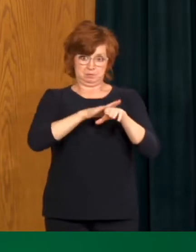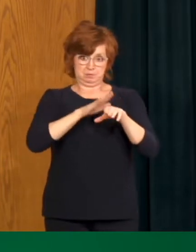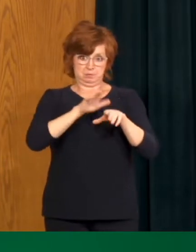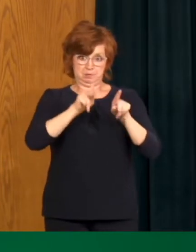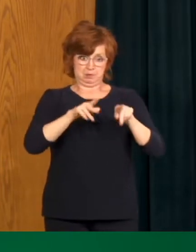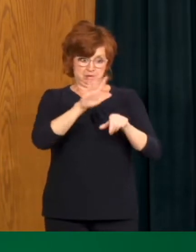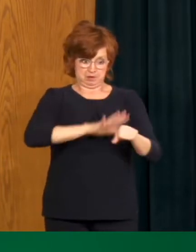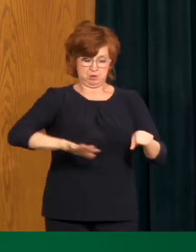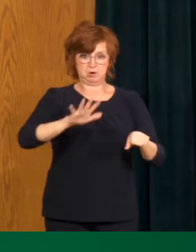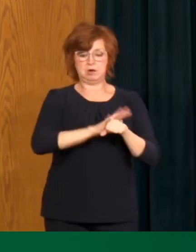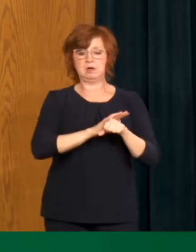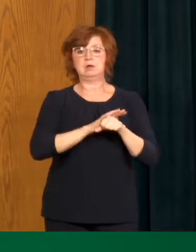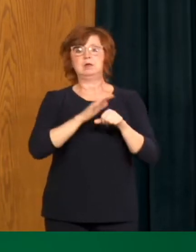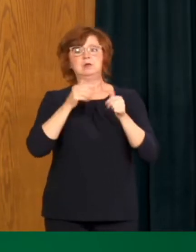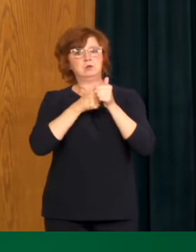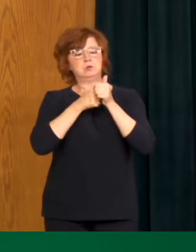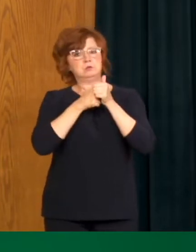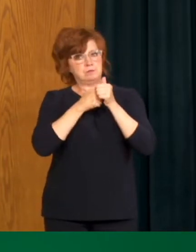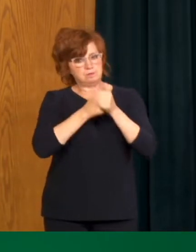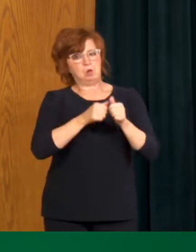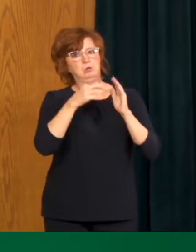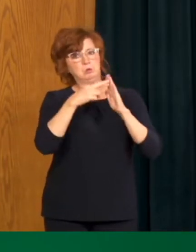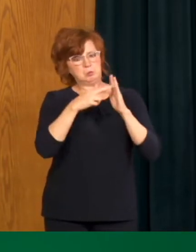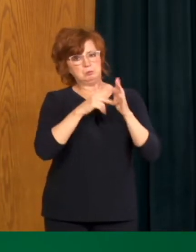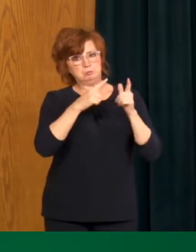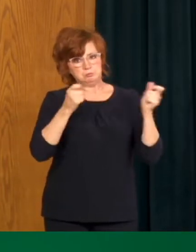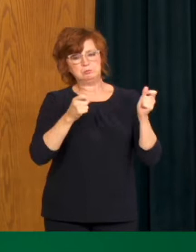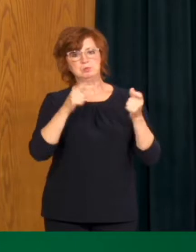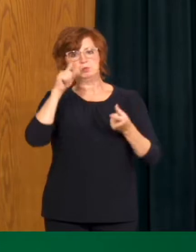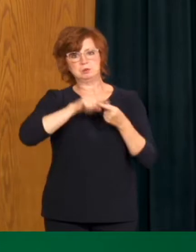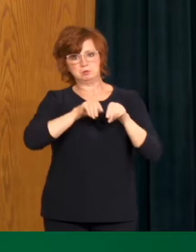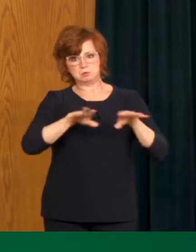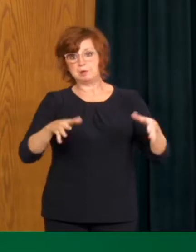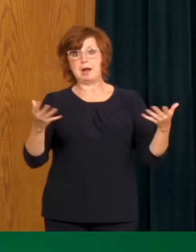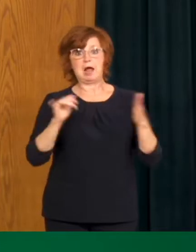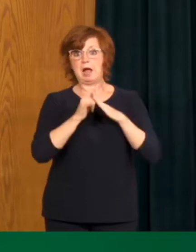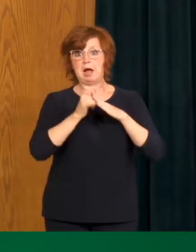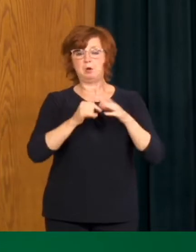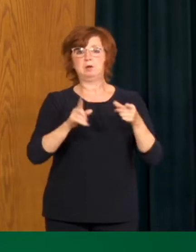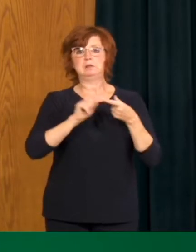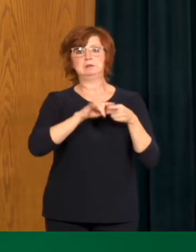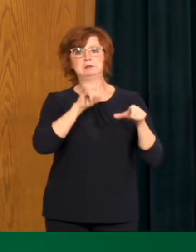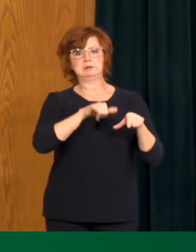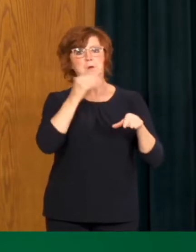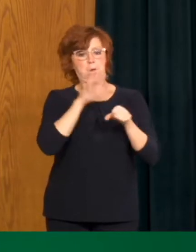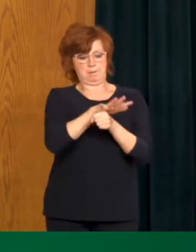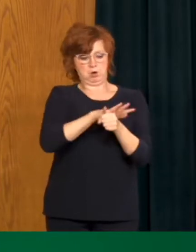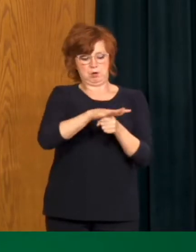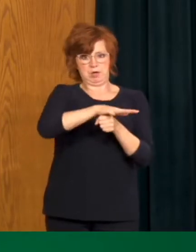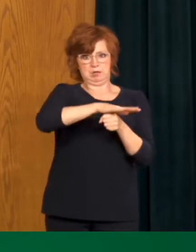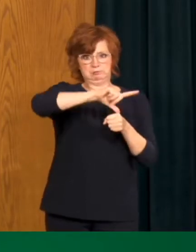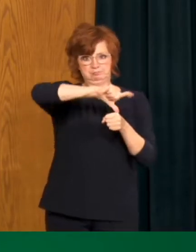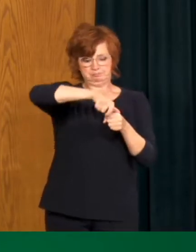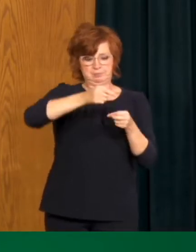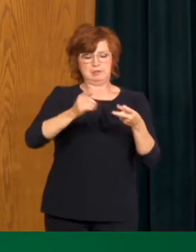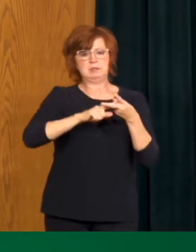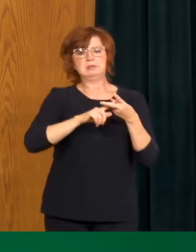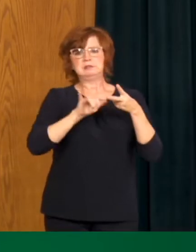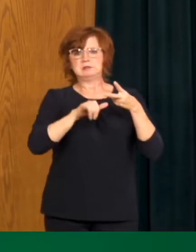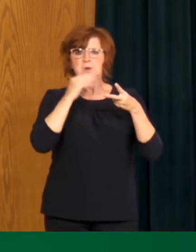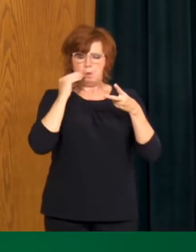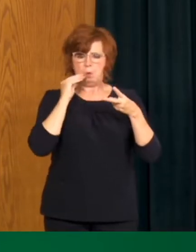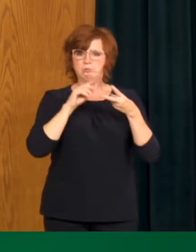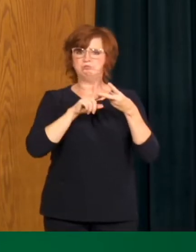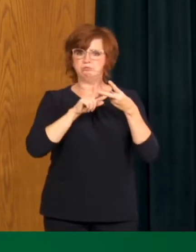others and reduce further spread of COVID-19. Stay in your home community as much as possible. Self-isolate and